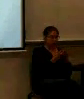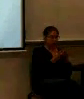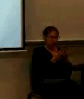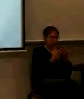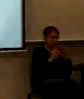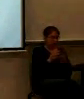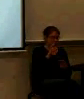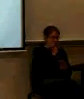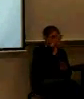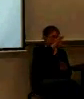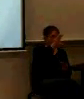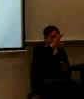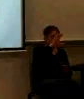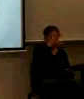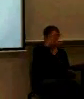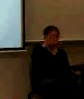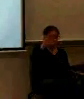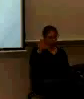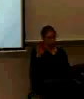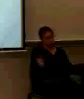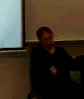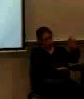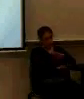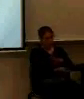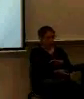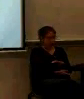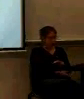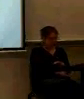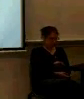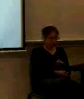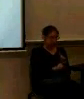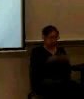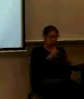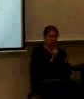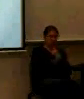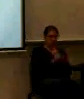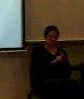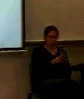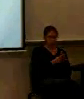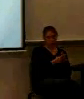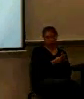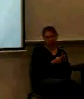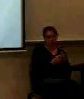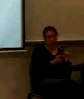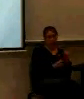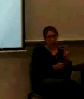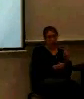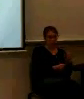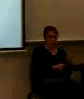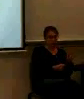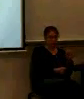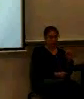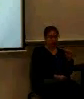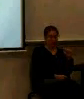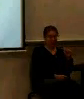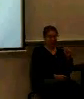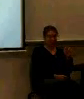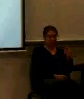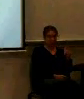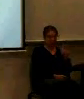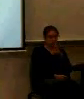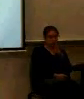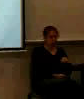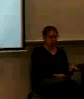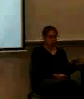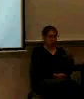cool weather and the landslide that allowed that to start. And once that supersaturated water came up to the surface,